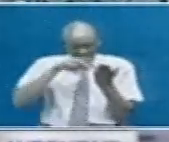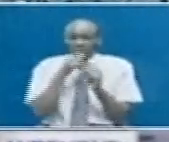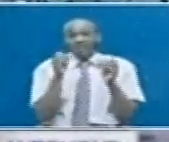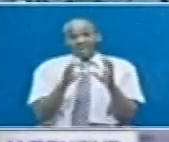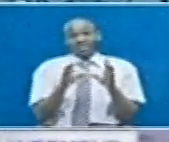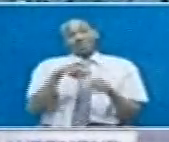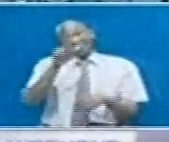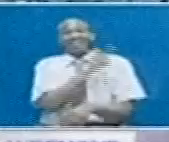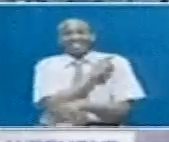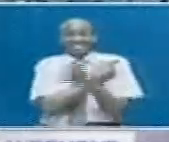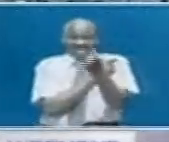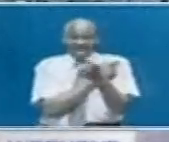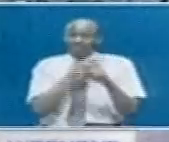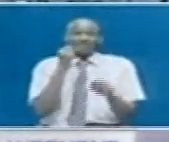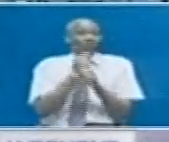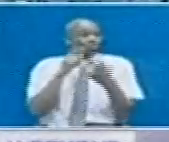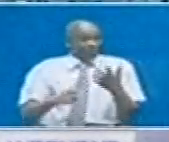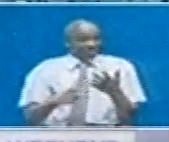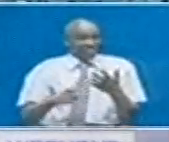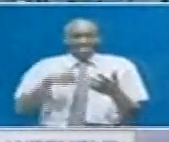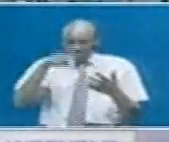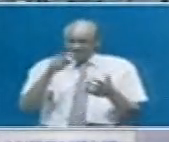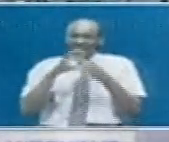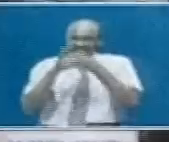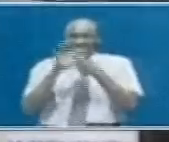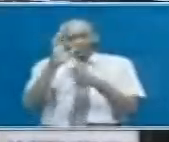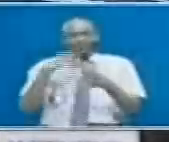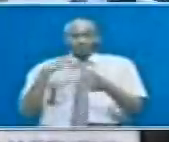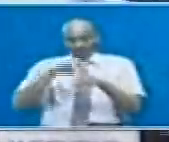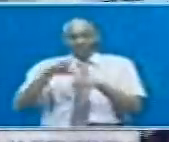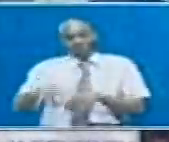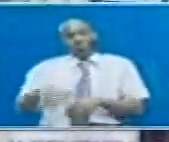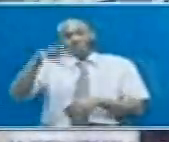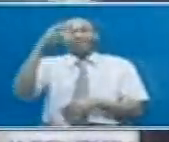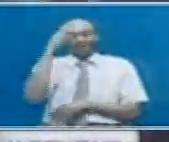being lazy. But they do that because they've been socialized like that.